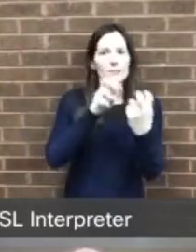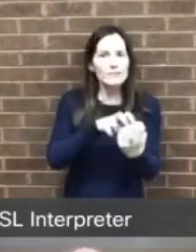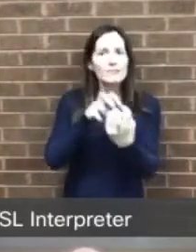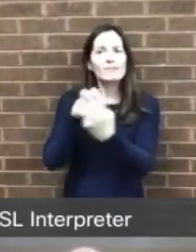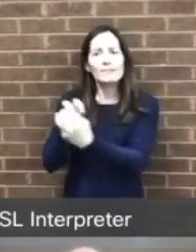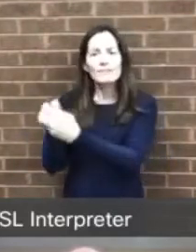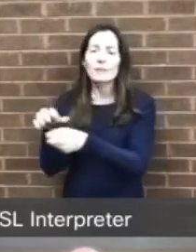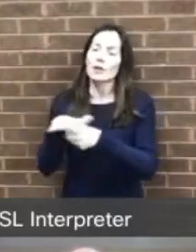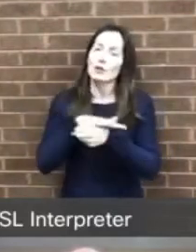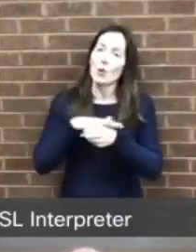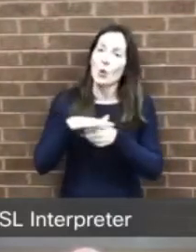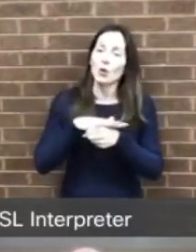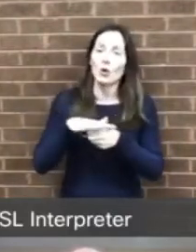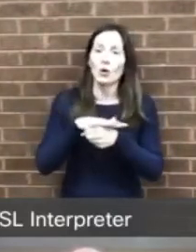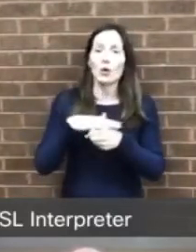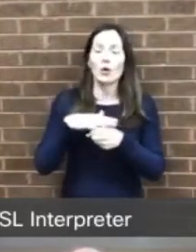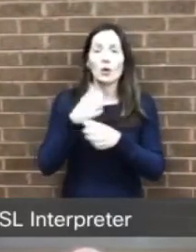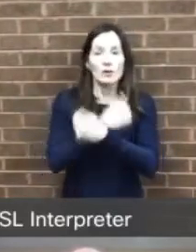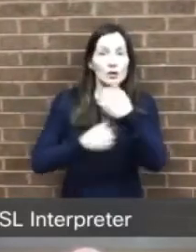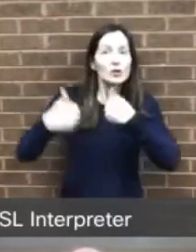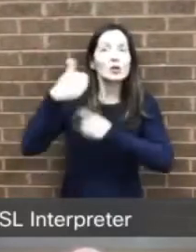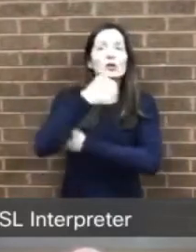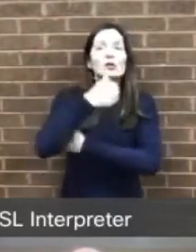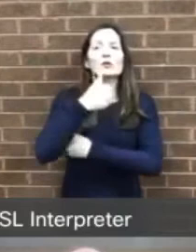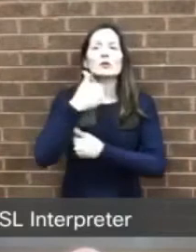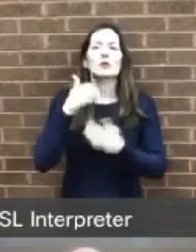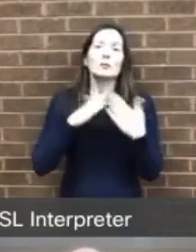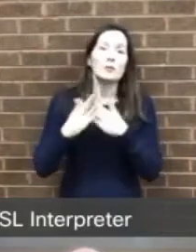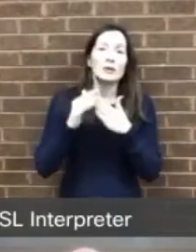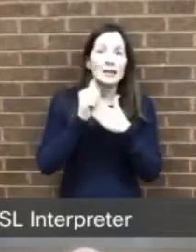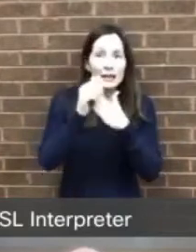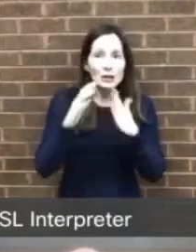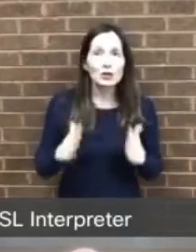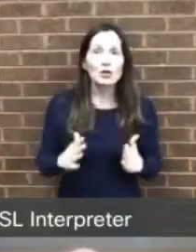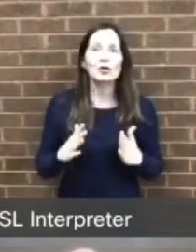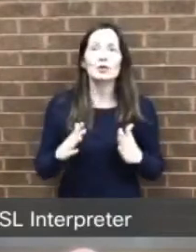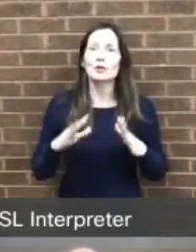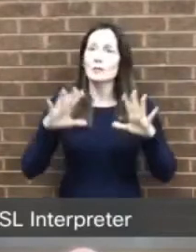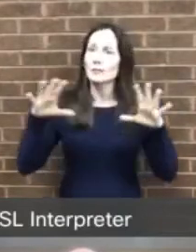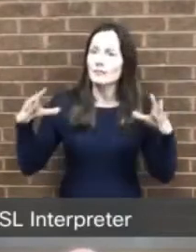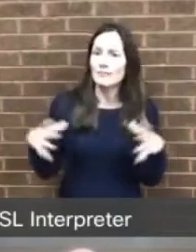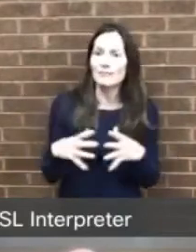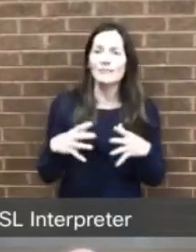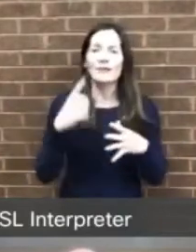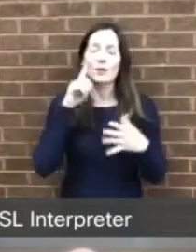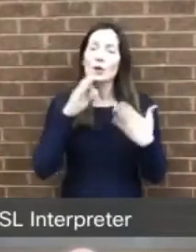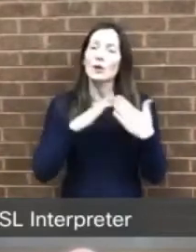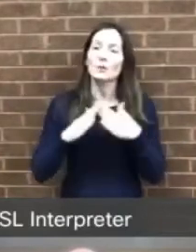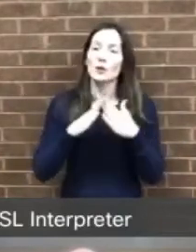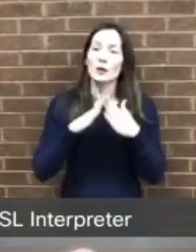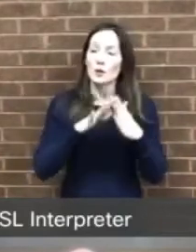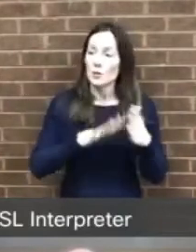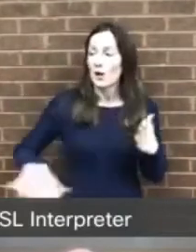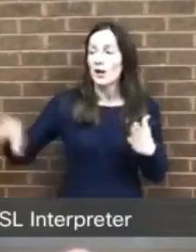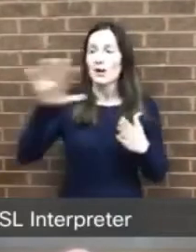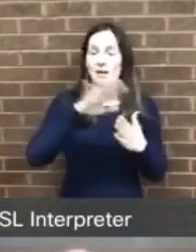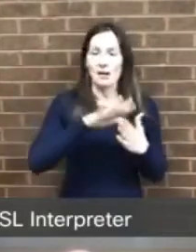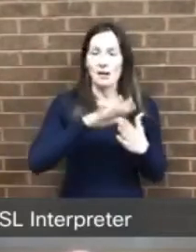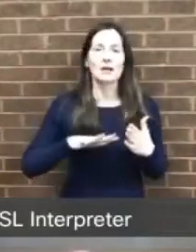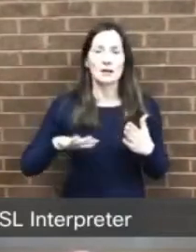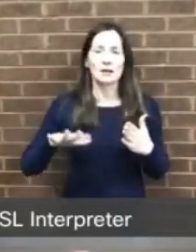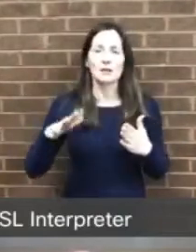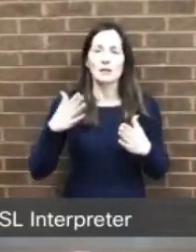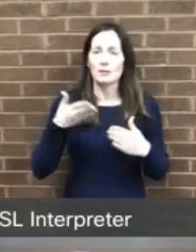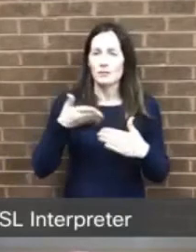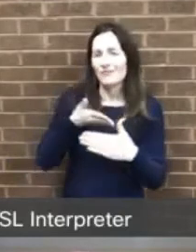leaders, joining coalitions, convening a community-wide security summit in the wake of the Pittsburgh and